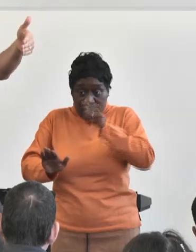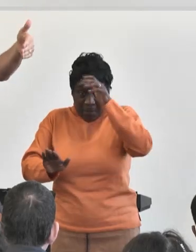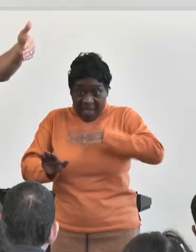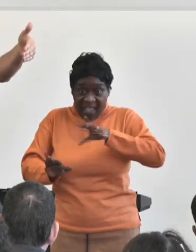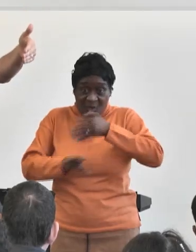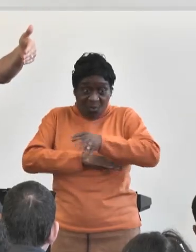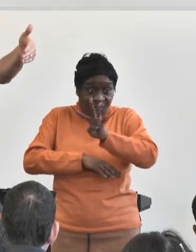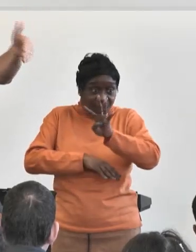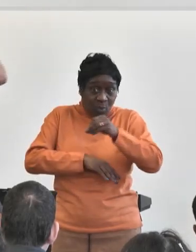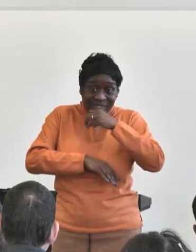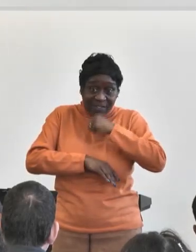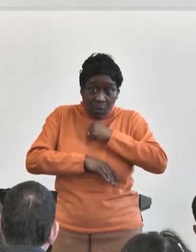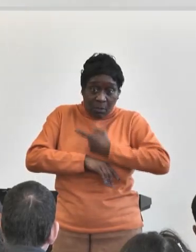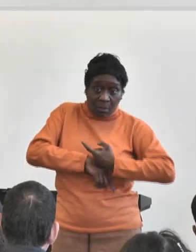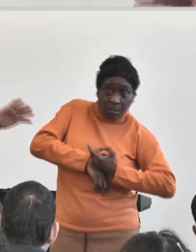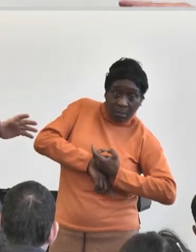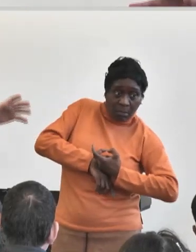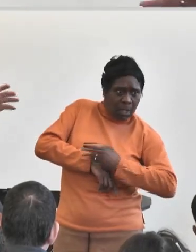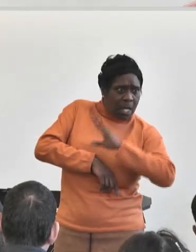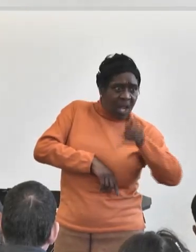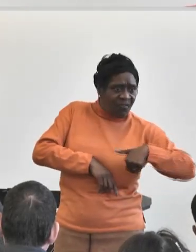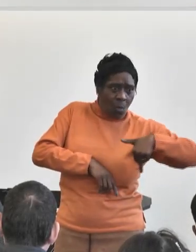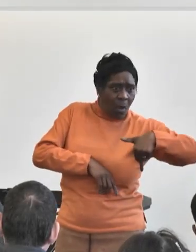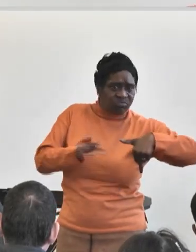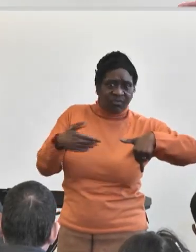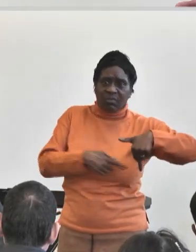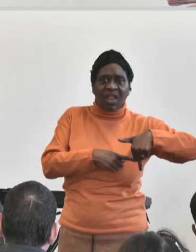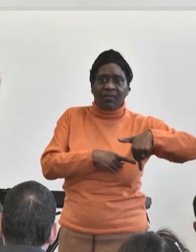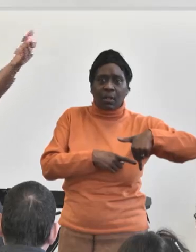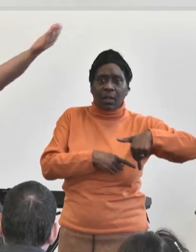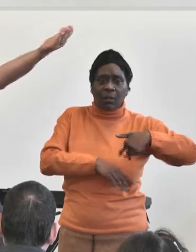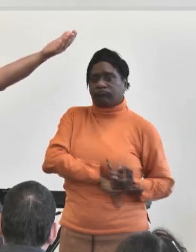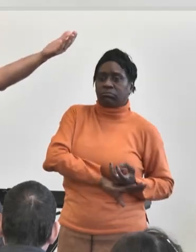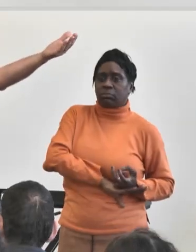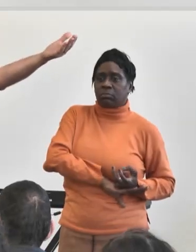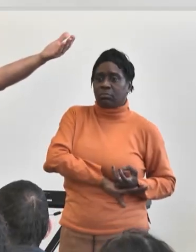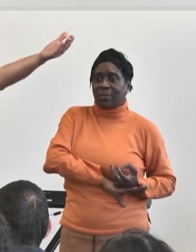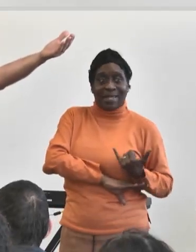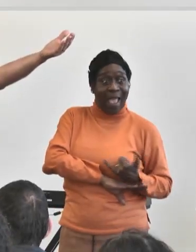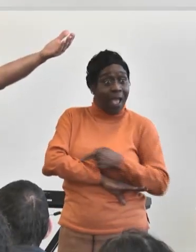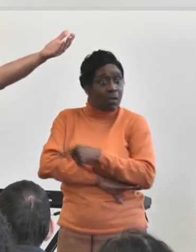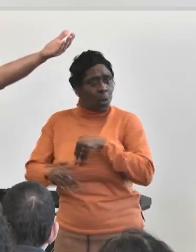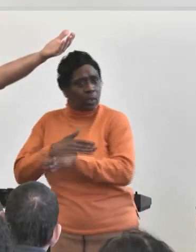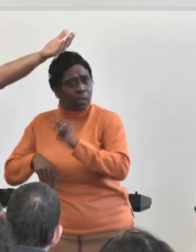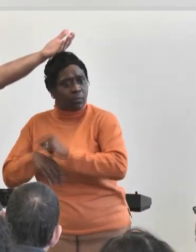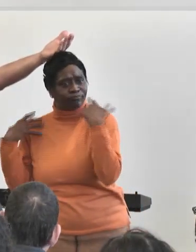40 years old, un hombre de más de 40 años, who's never walked, que nunca caminaba, has been healed. Ha sido